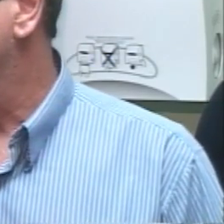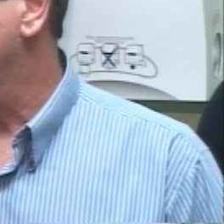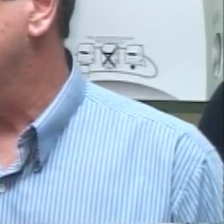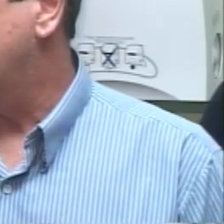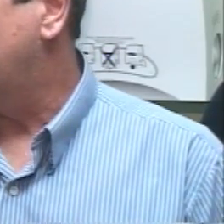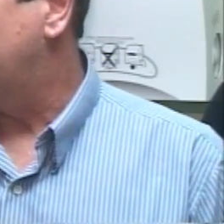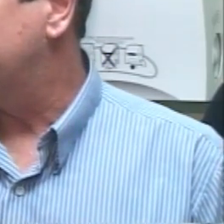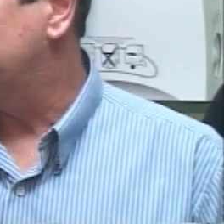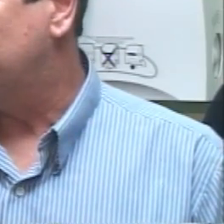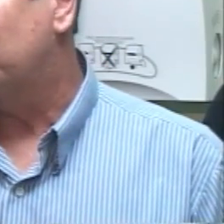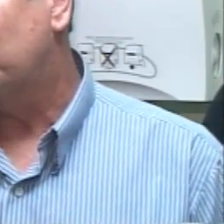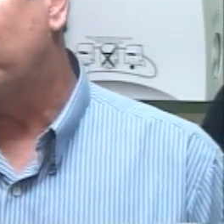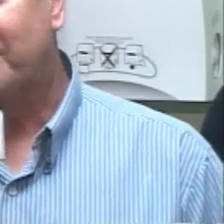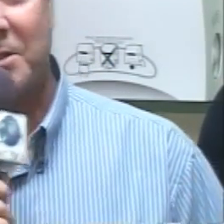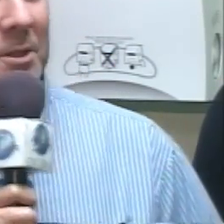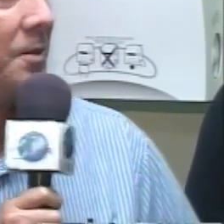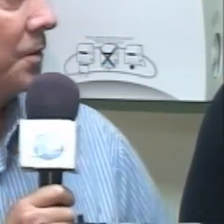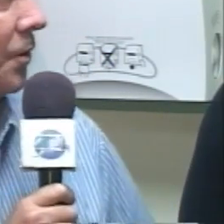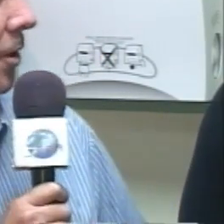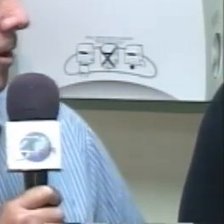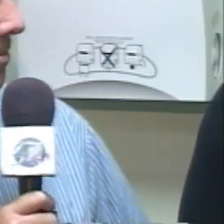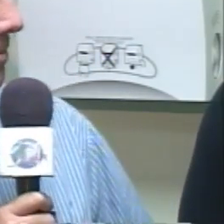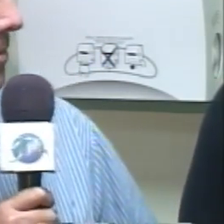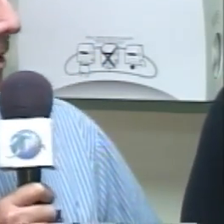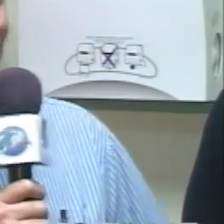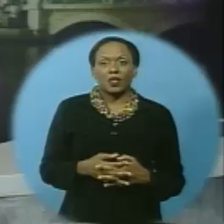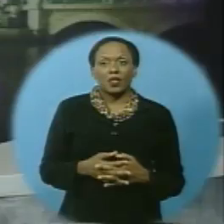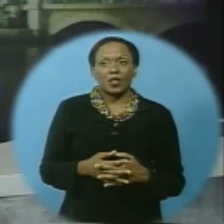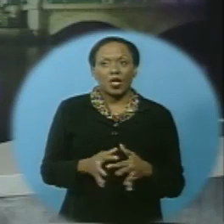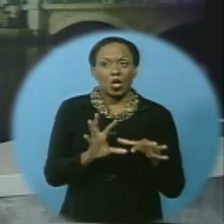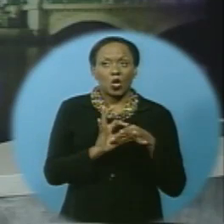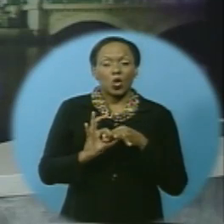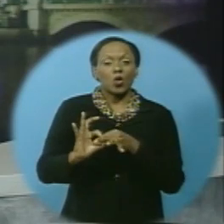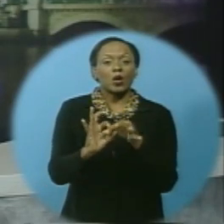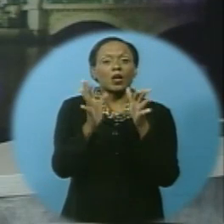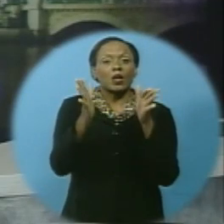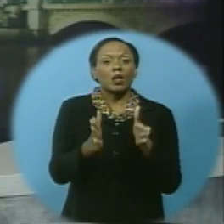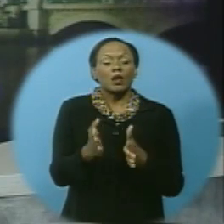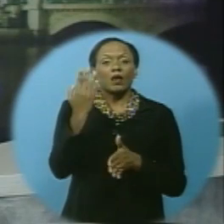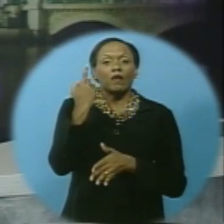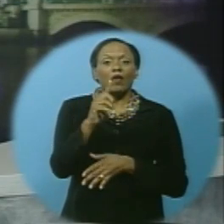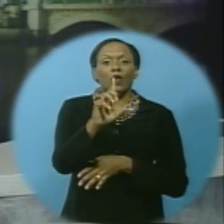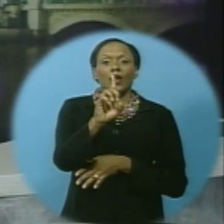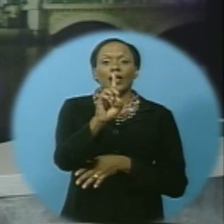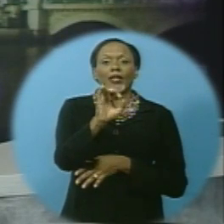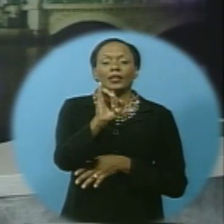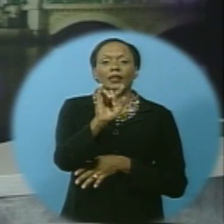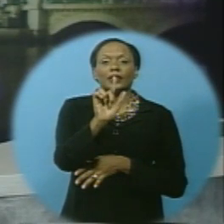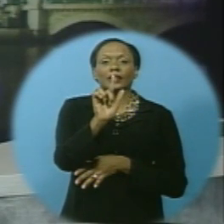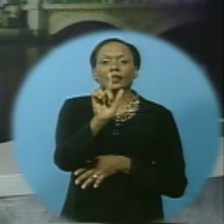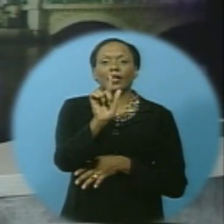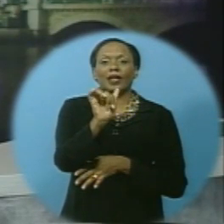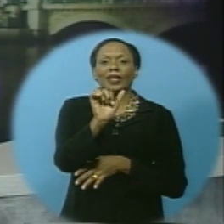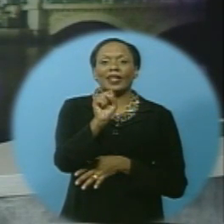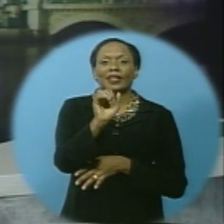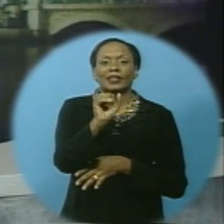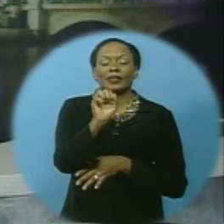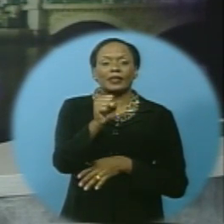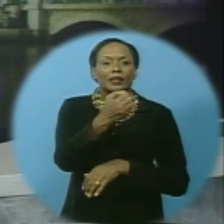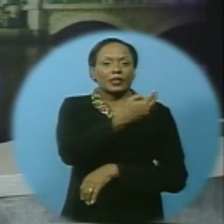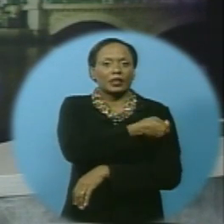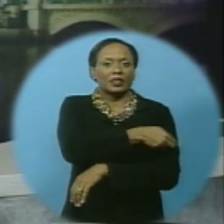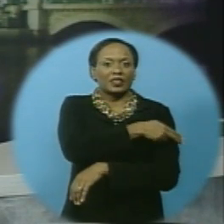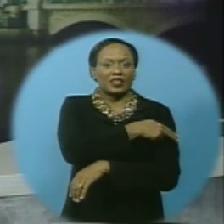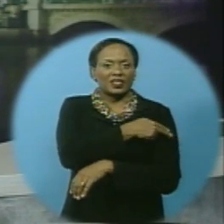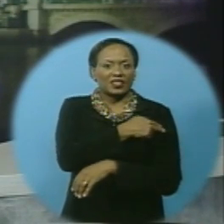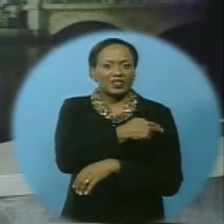pleasure to be of assistance to you all. Coordinator of peritoneal dialysis at the QEH,